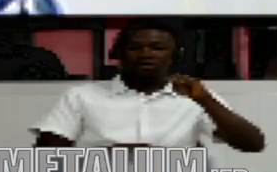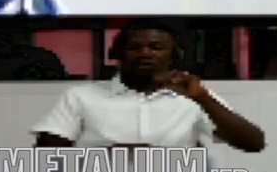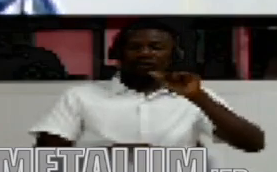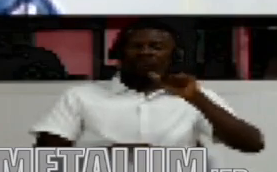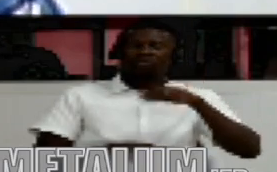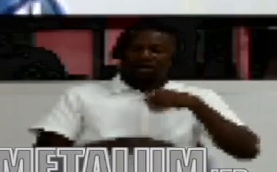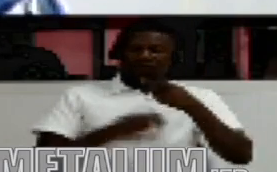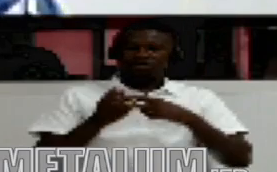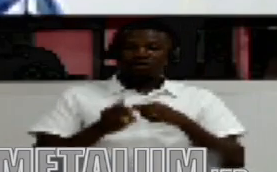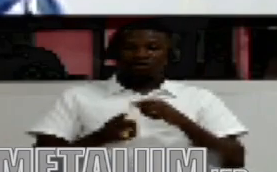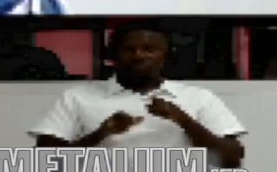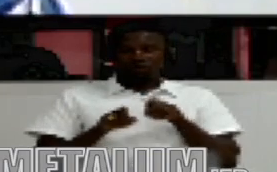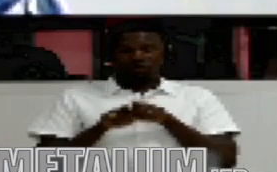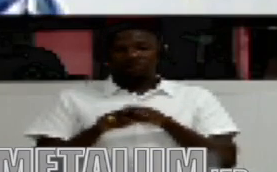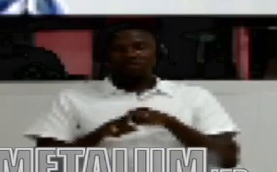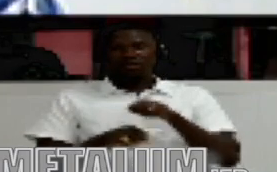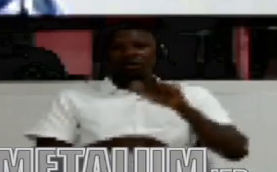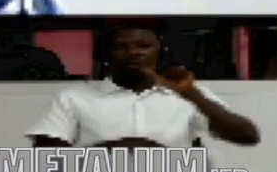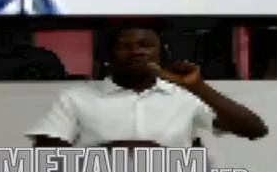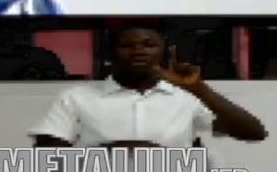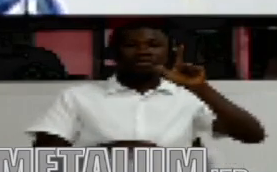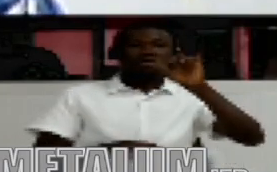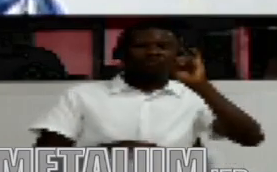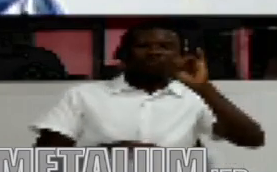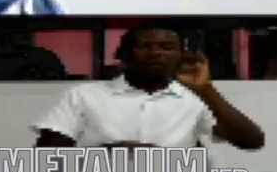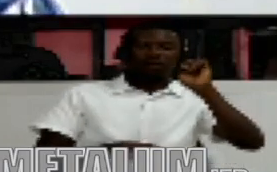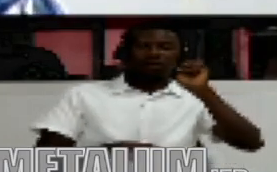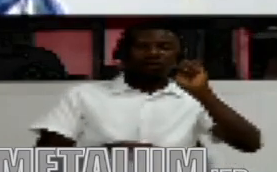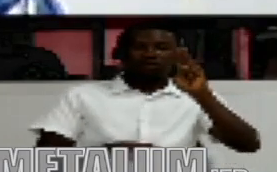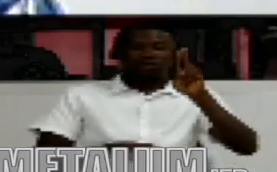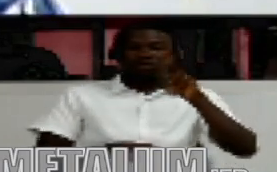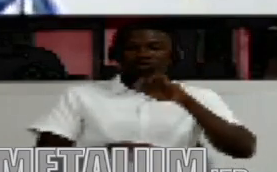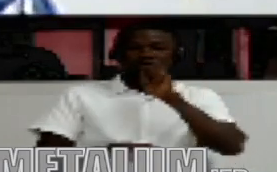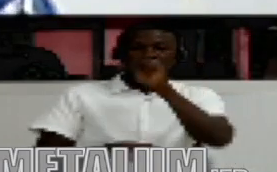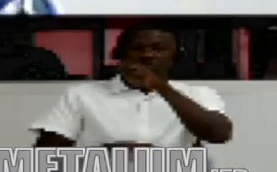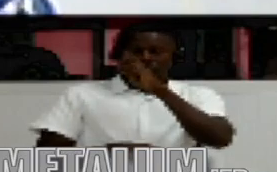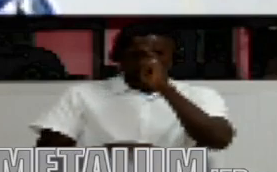Yusufa. And this is Aliou, your brother? Yes, my brother, yes.